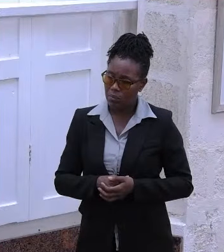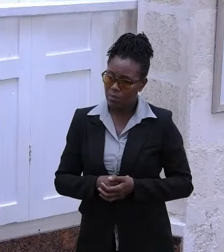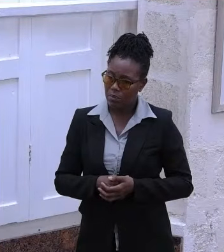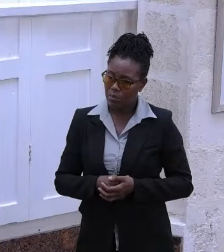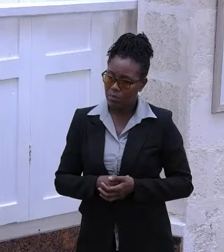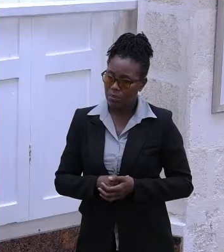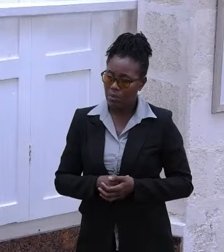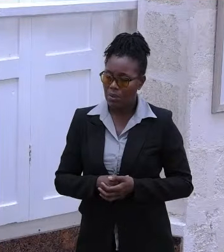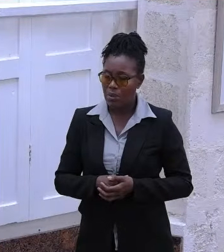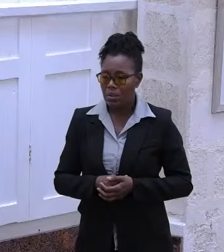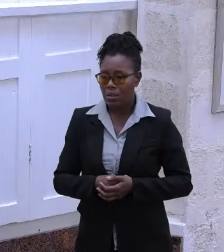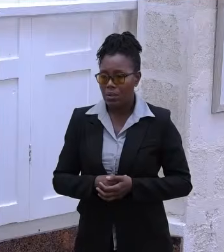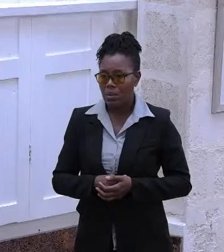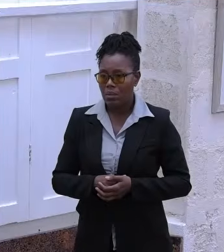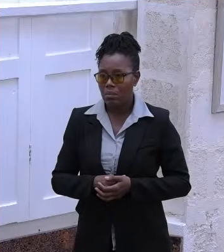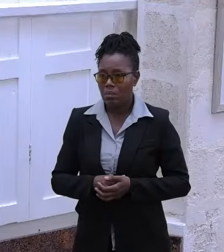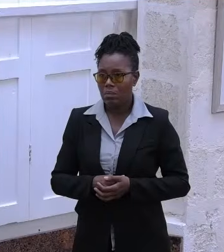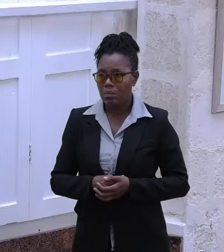much